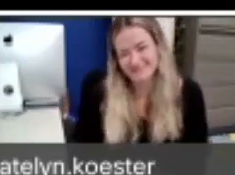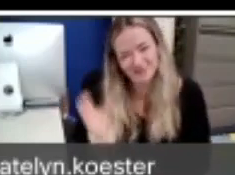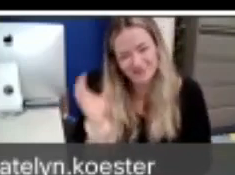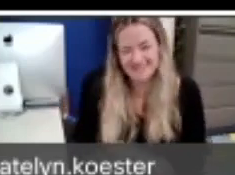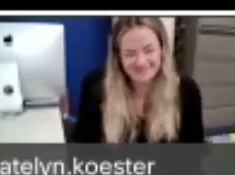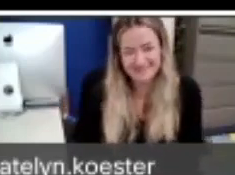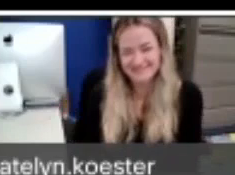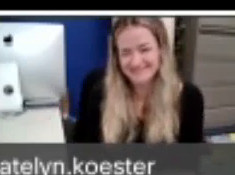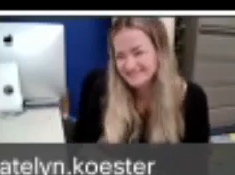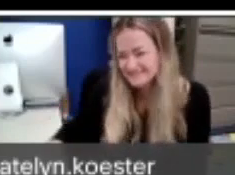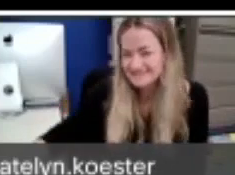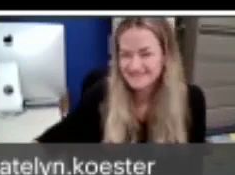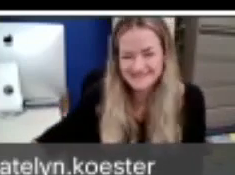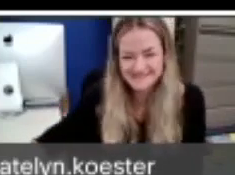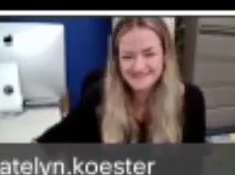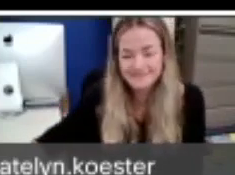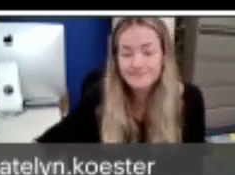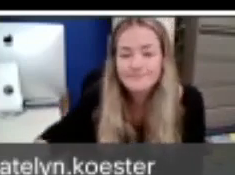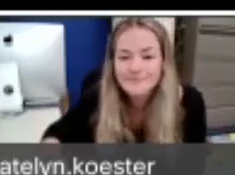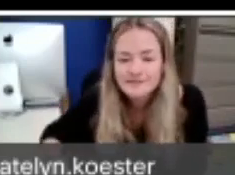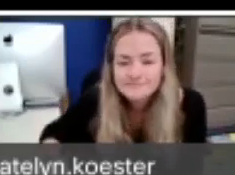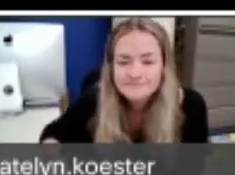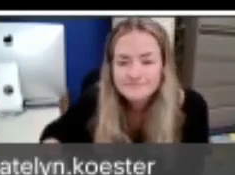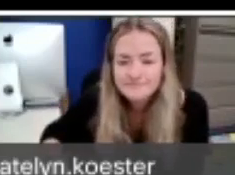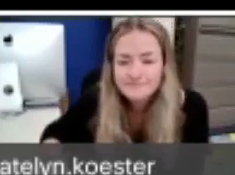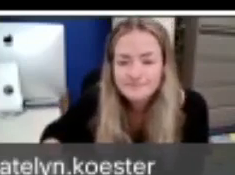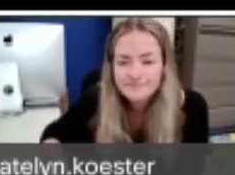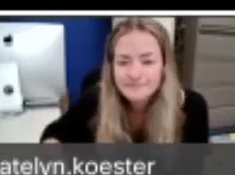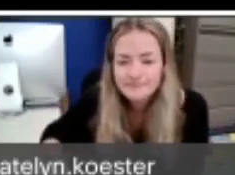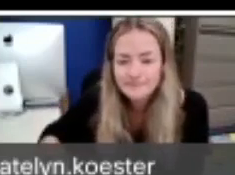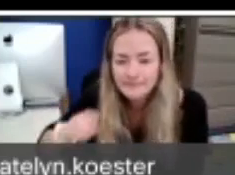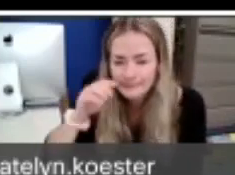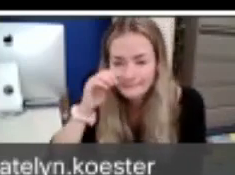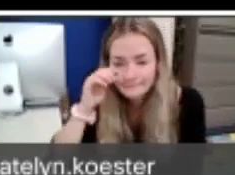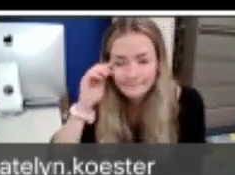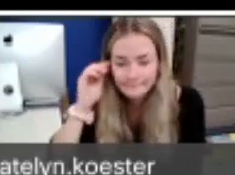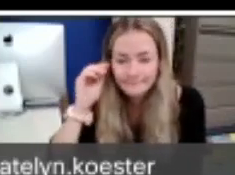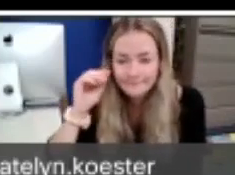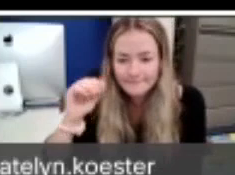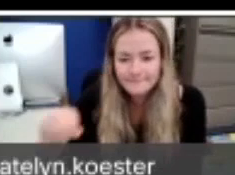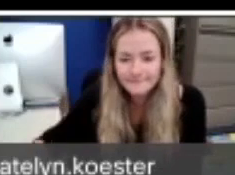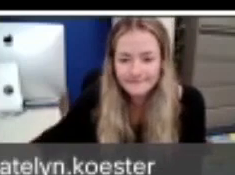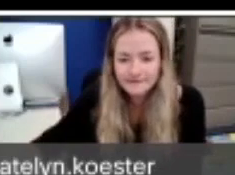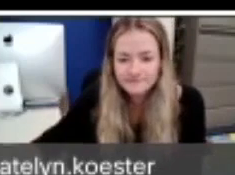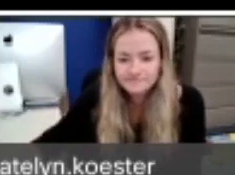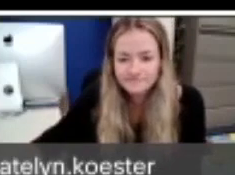similar. Yep. No, my comment is when I was more heavily involved in